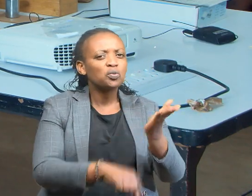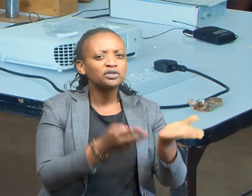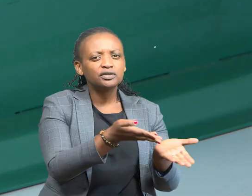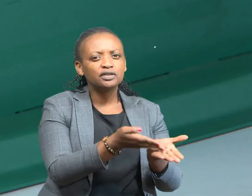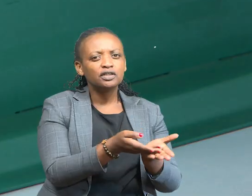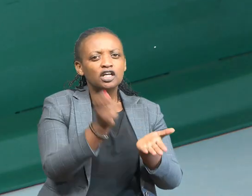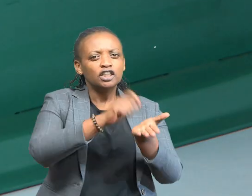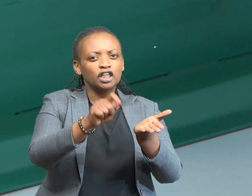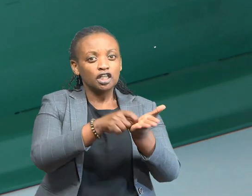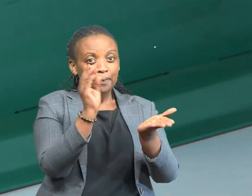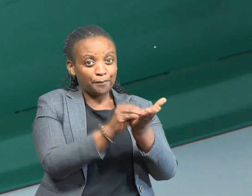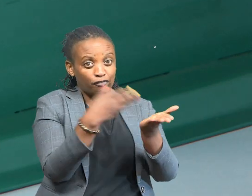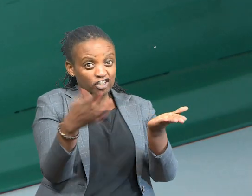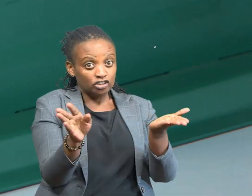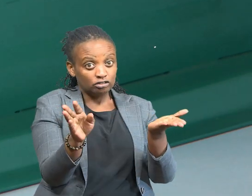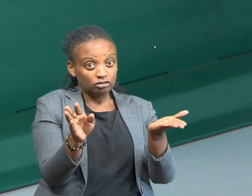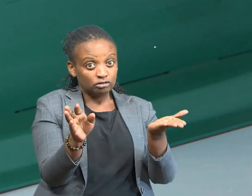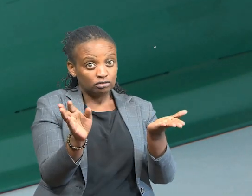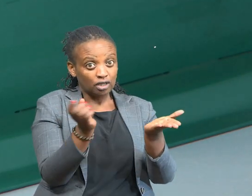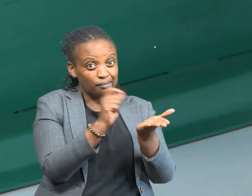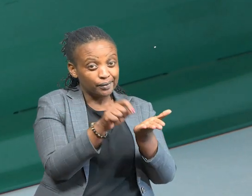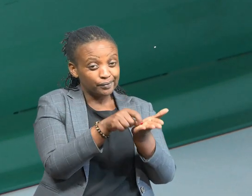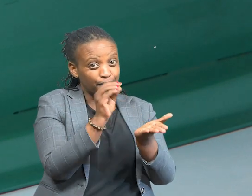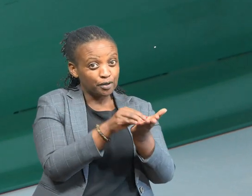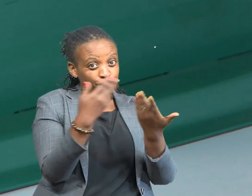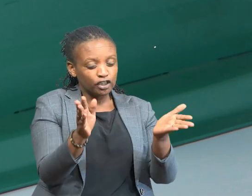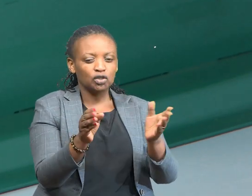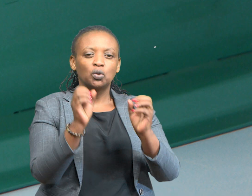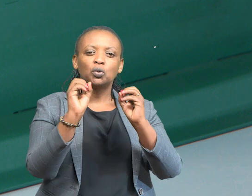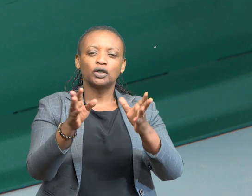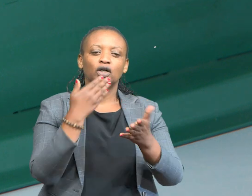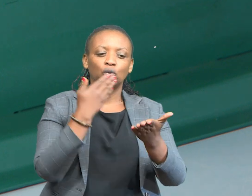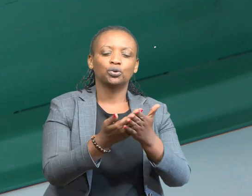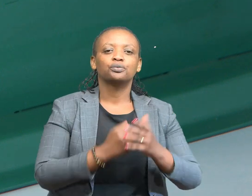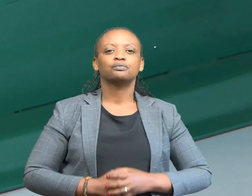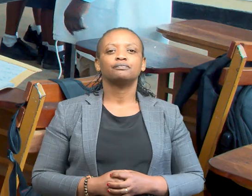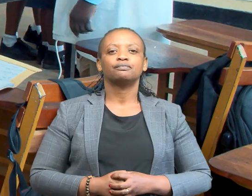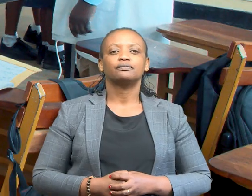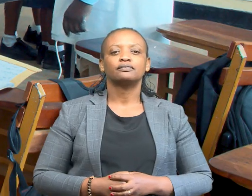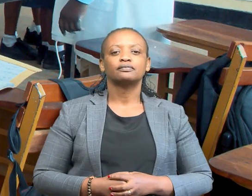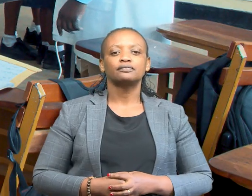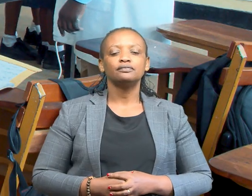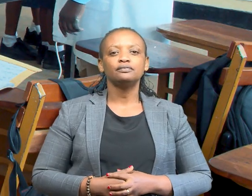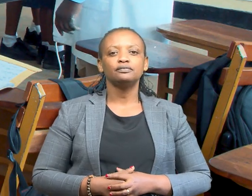measurement here. Secretary, have you recorded the reading? Good.